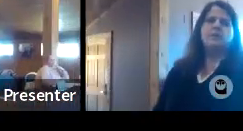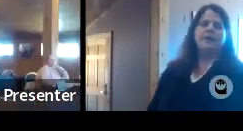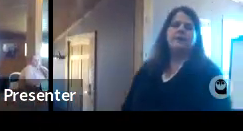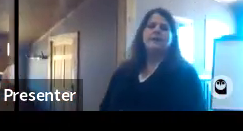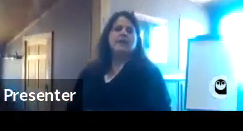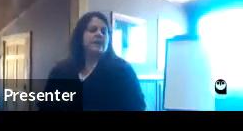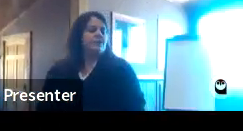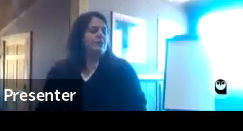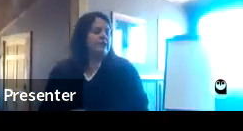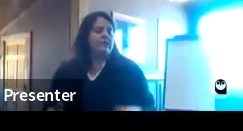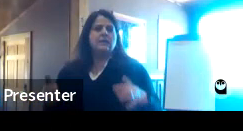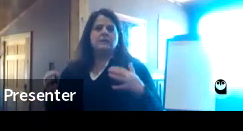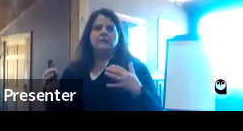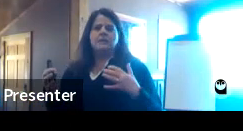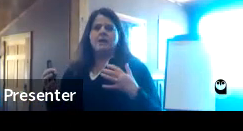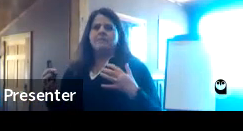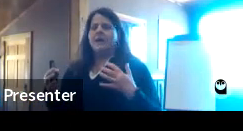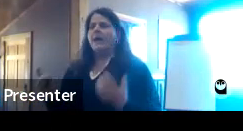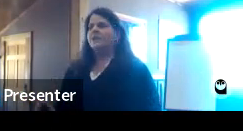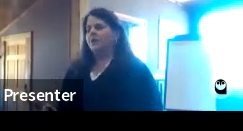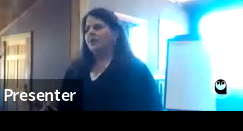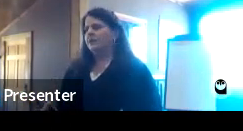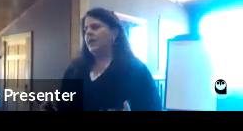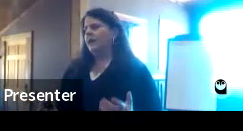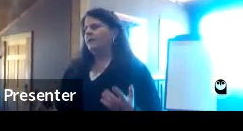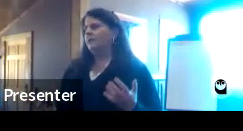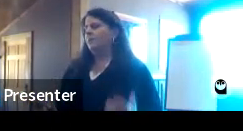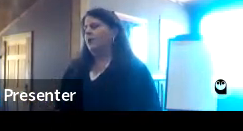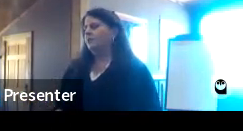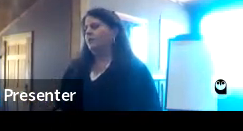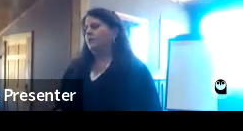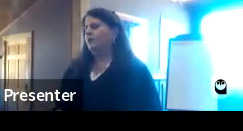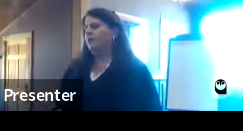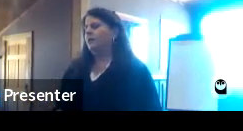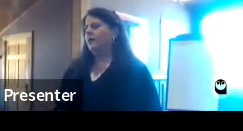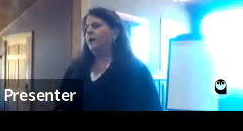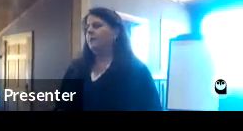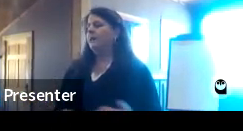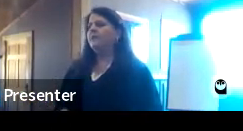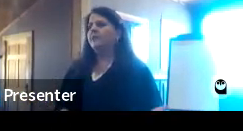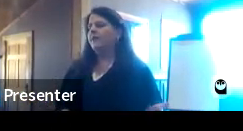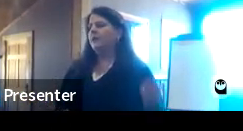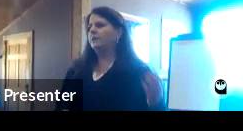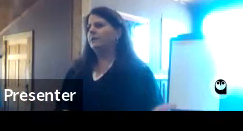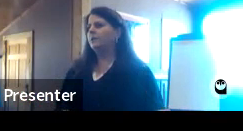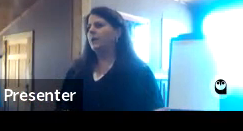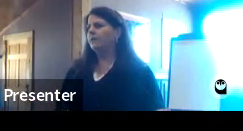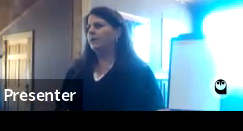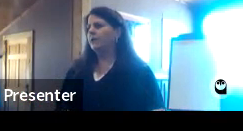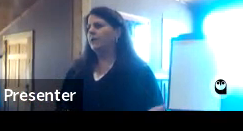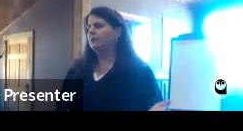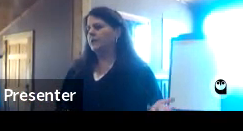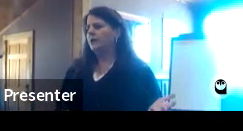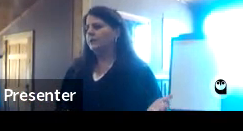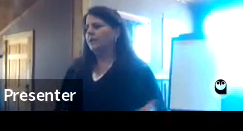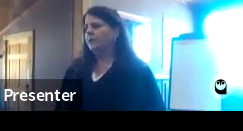awesome. Okay, so one of the things that I experienced as a prosecutor, and even as an advocate, because I was the only